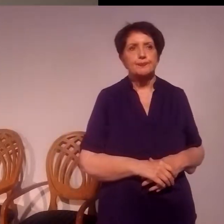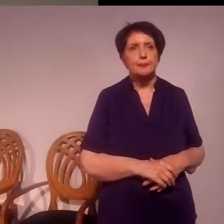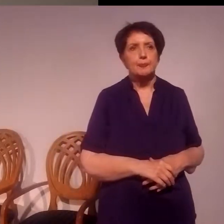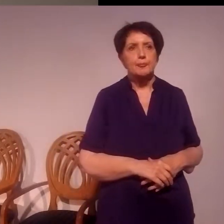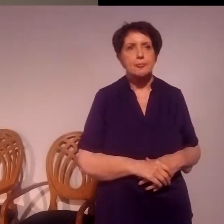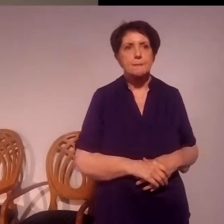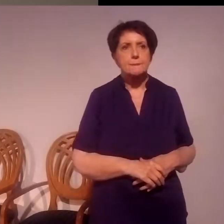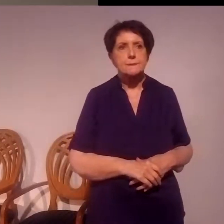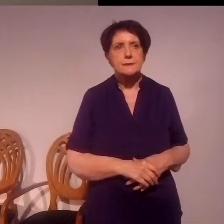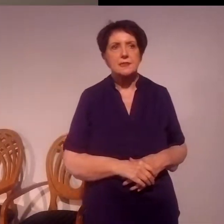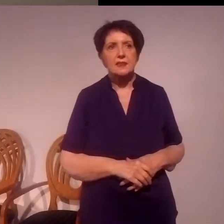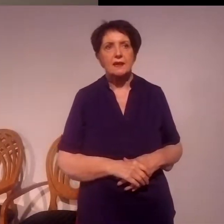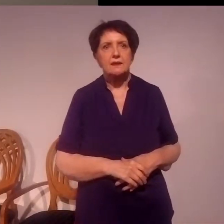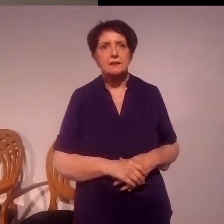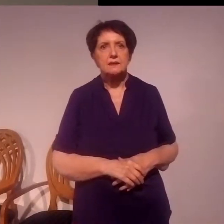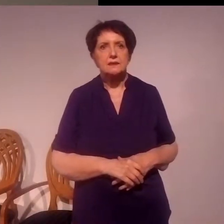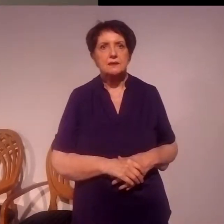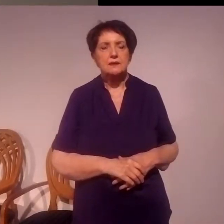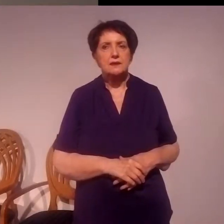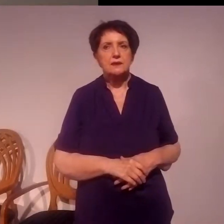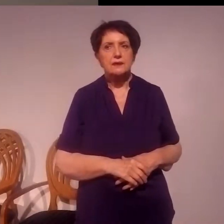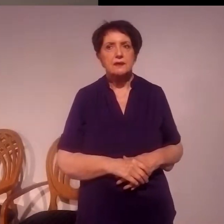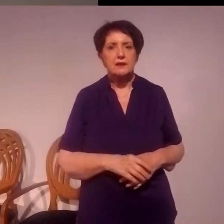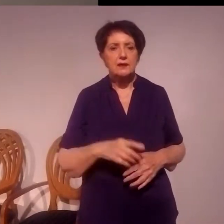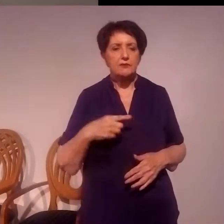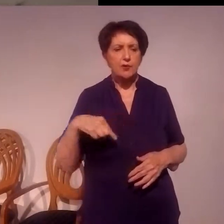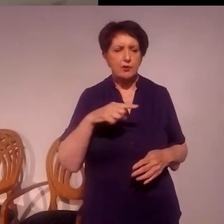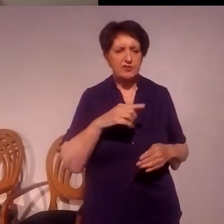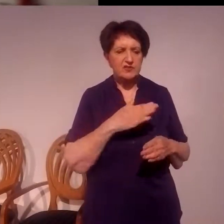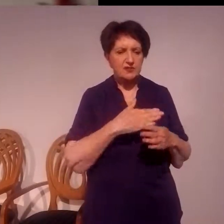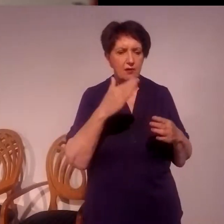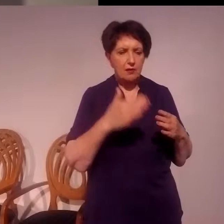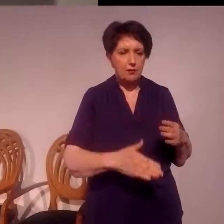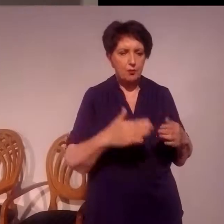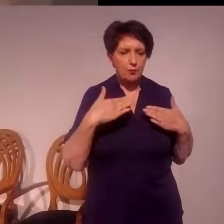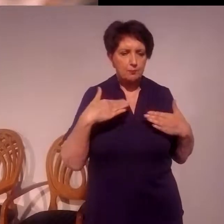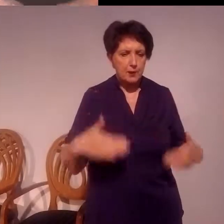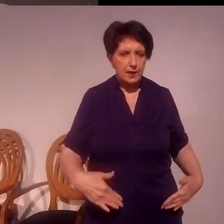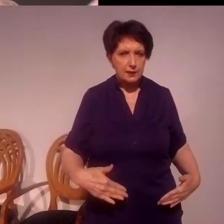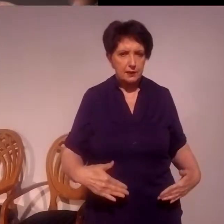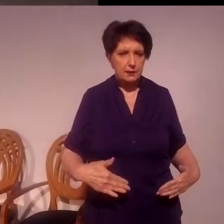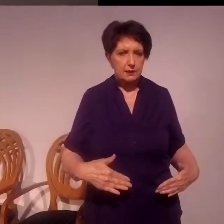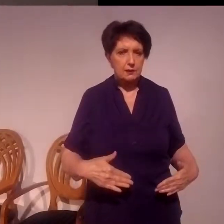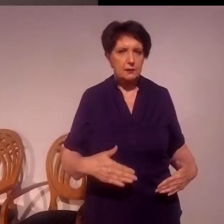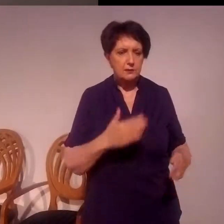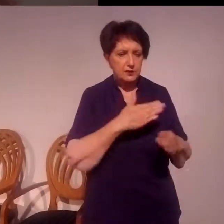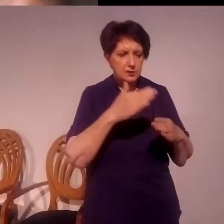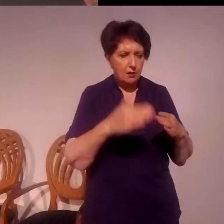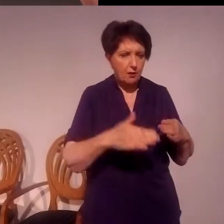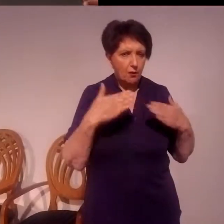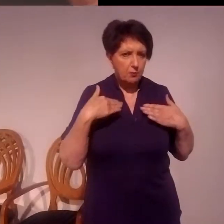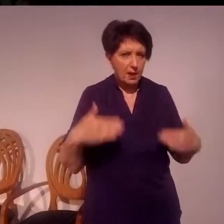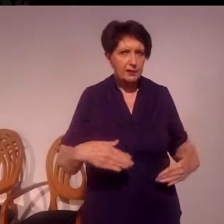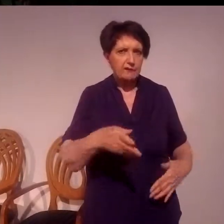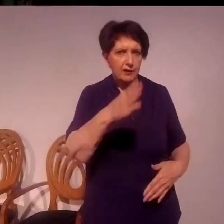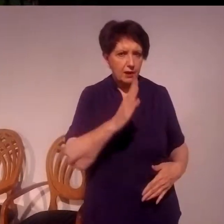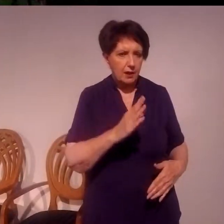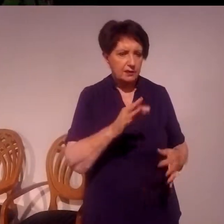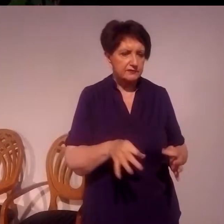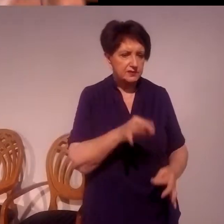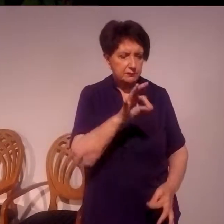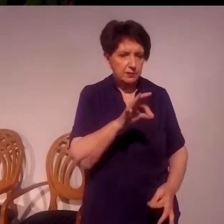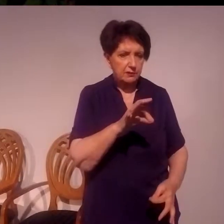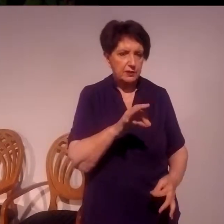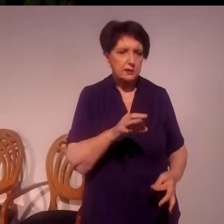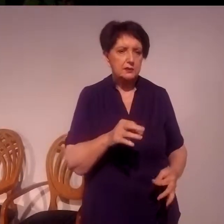So we are in this whole body. And so this whole body of God, this whole body of spirit, this whole